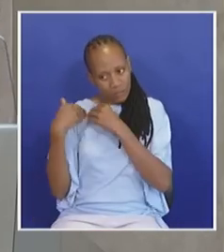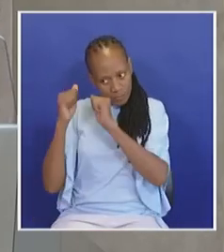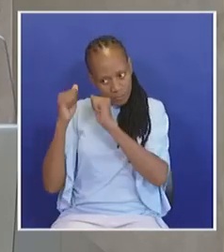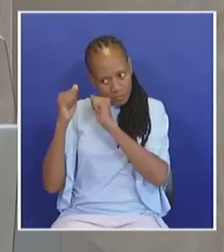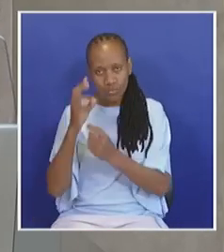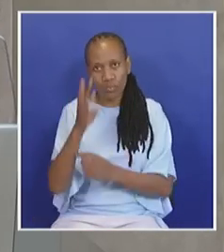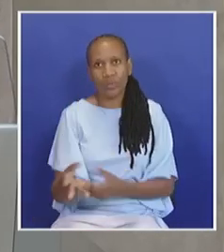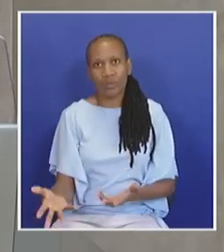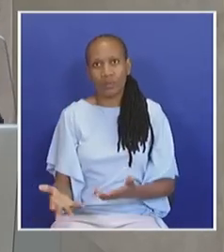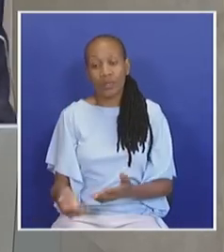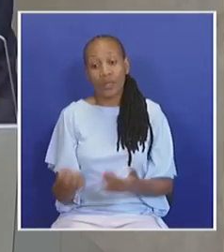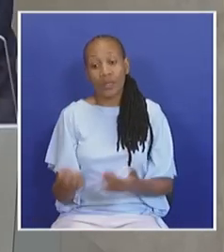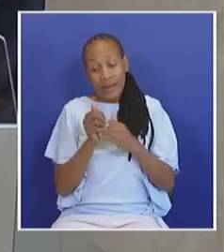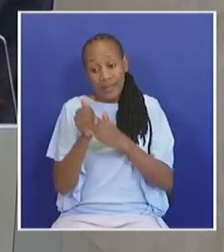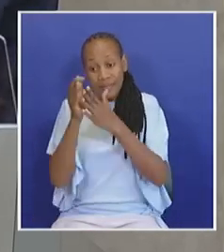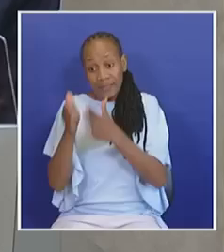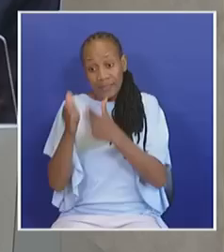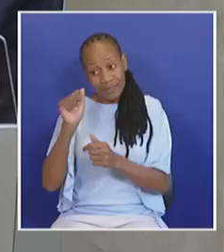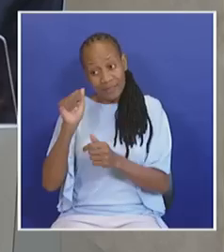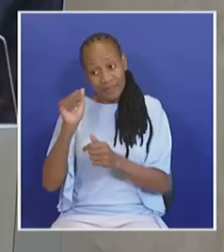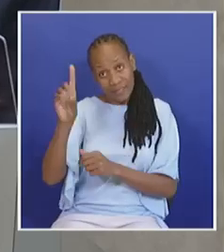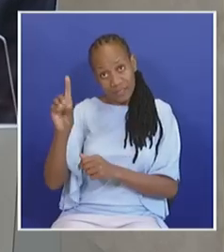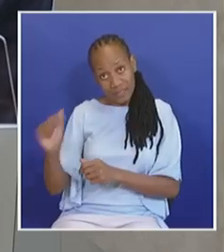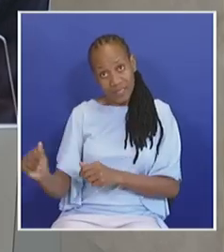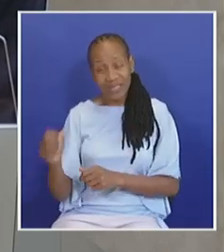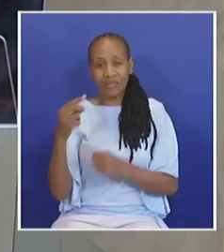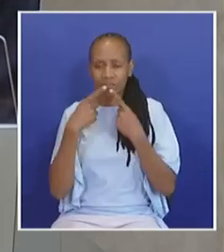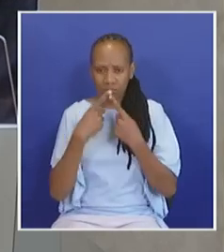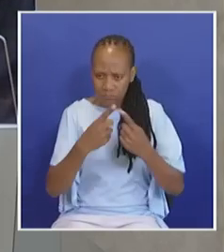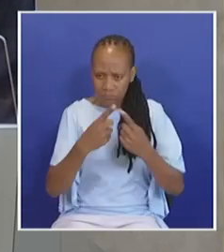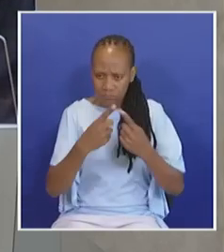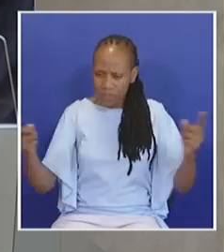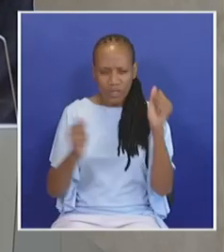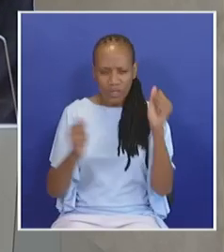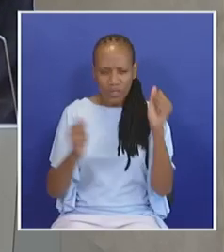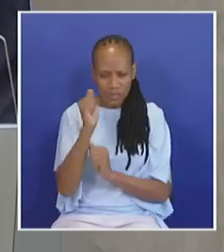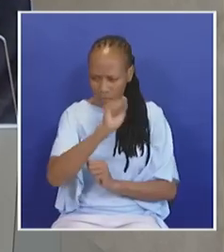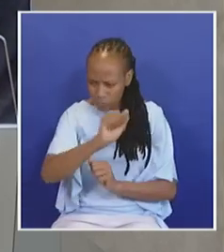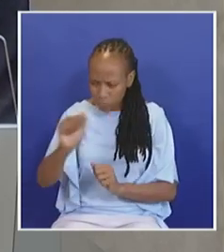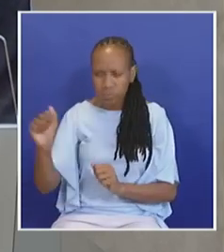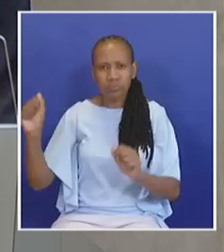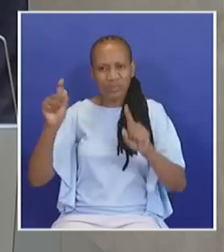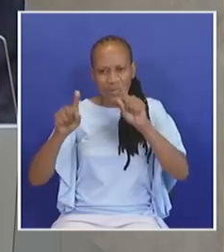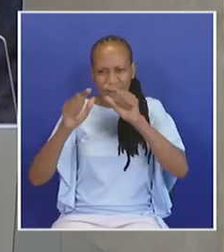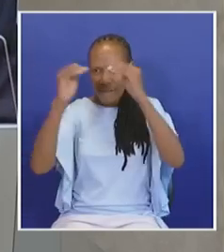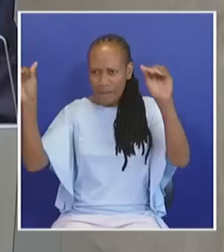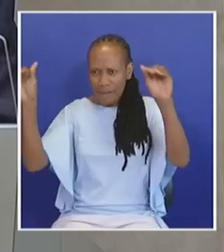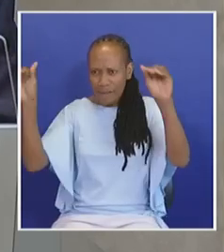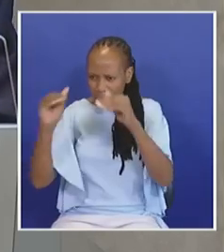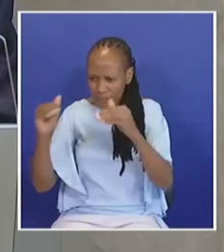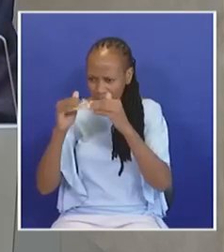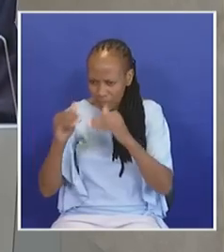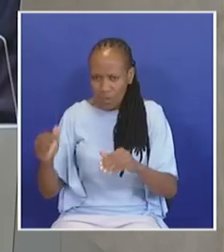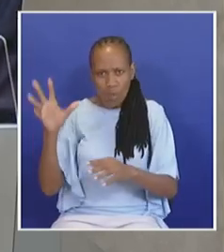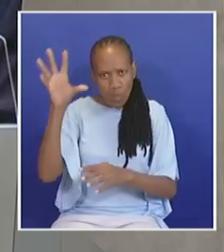of the DA, Honorable Muzi Maimane, has called upon our structures at all levels, I repeat, at all levels, to